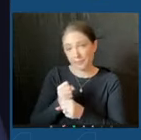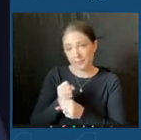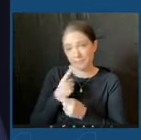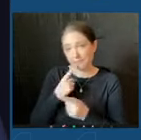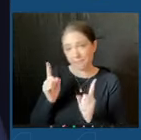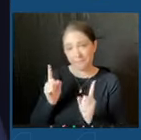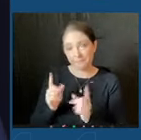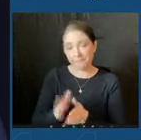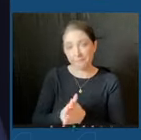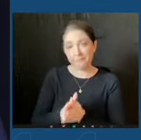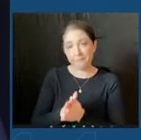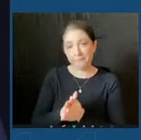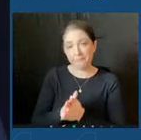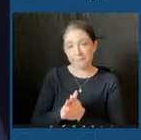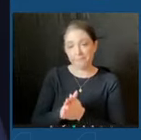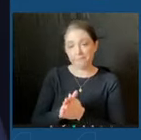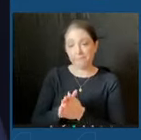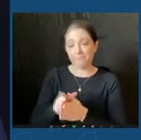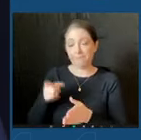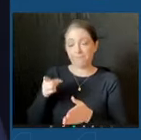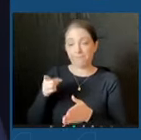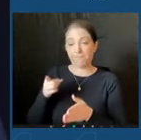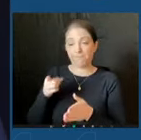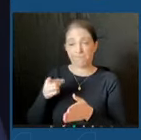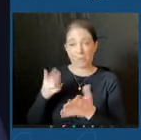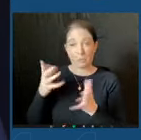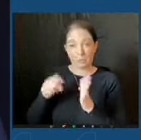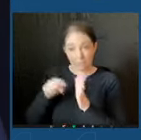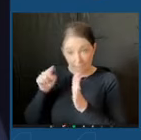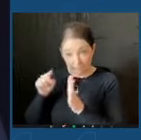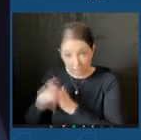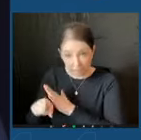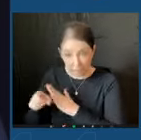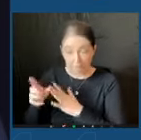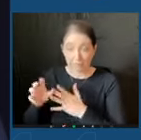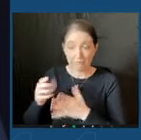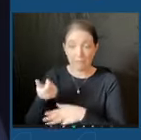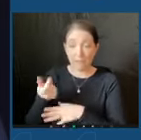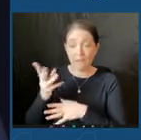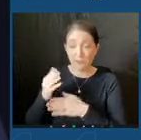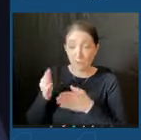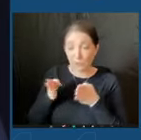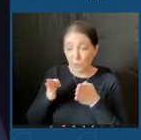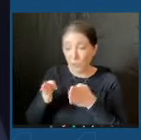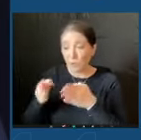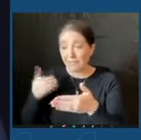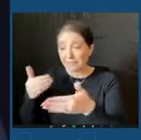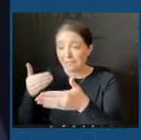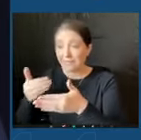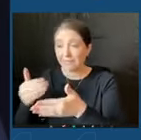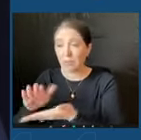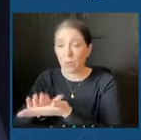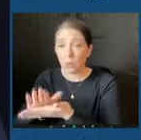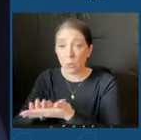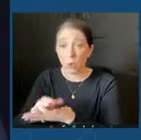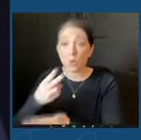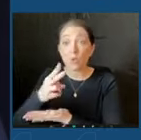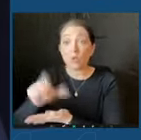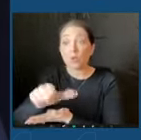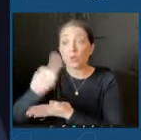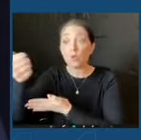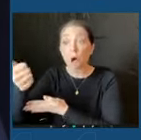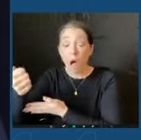Soon after he was killed, just a few blocks from his school, two other of his classmates were killed in